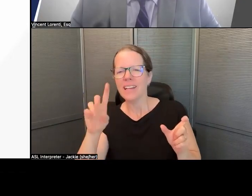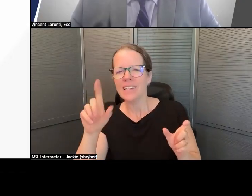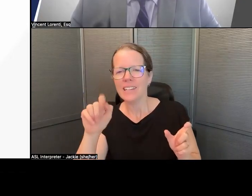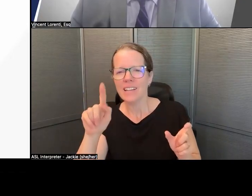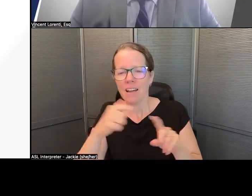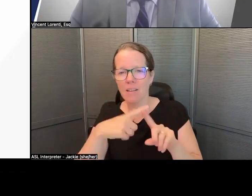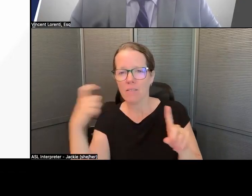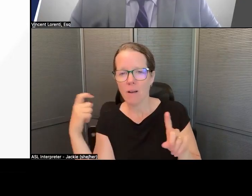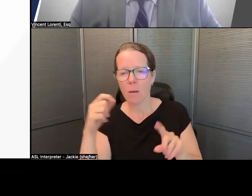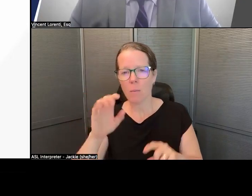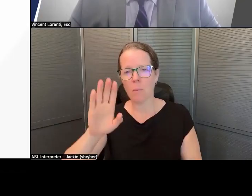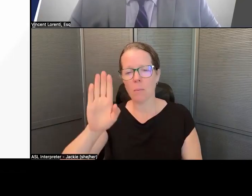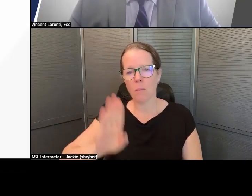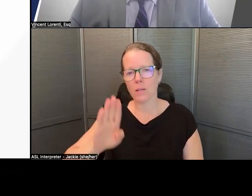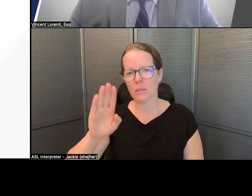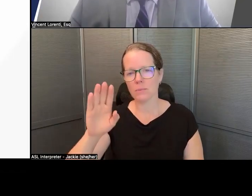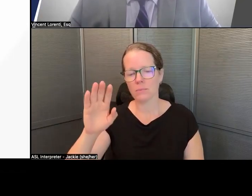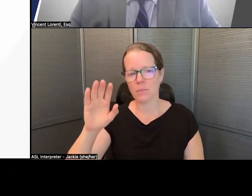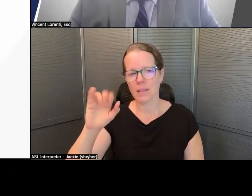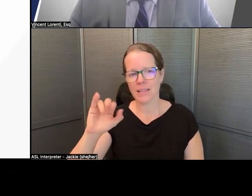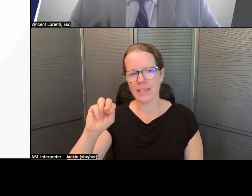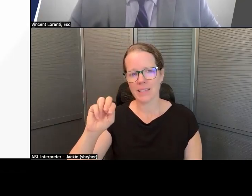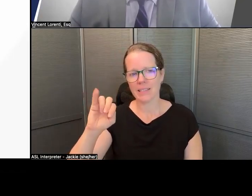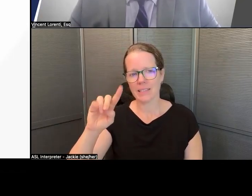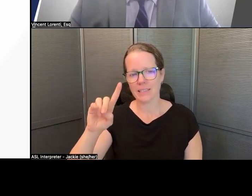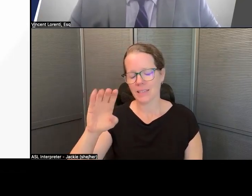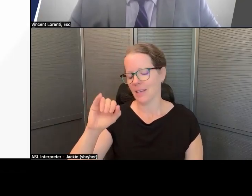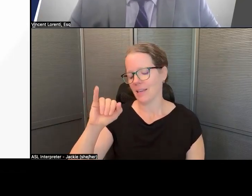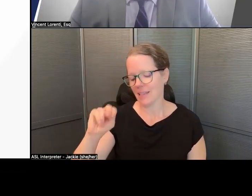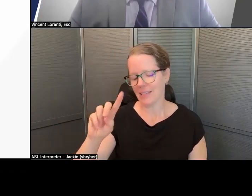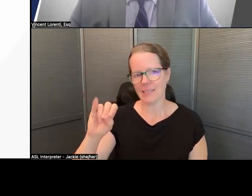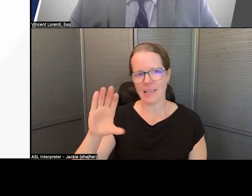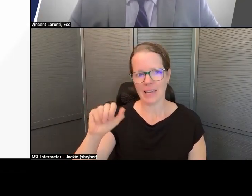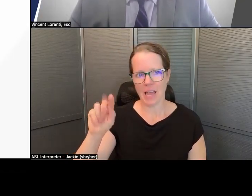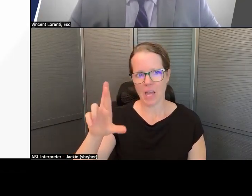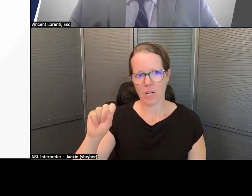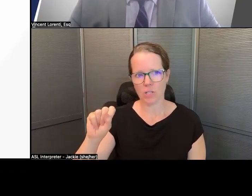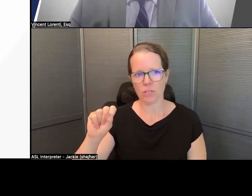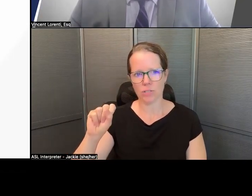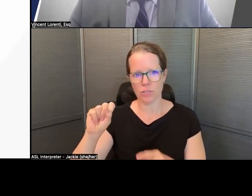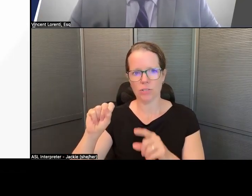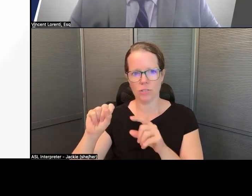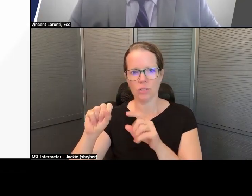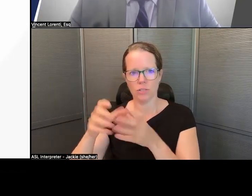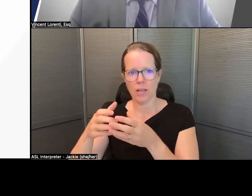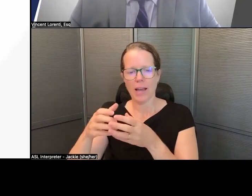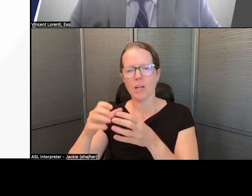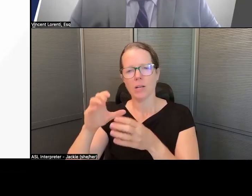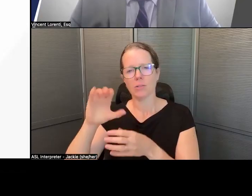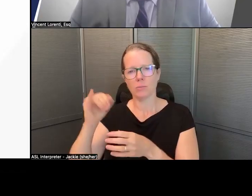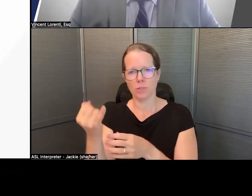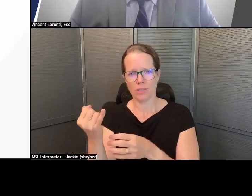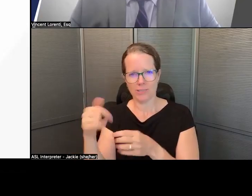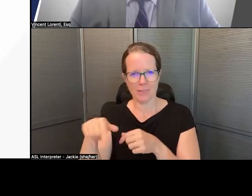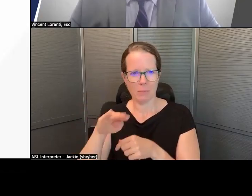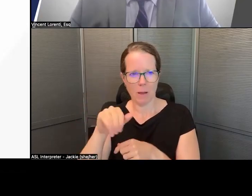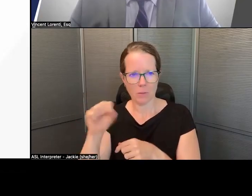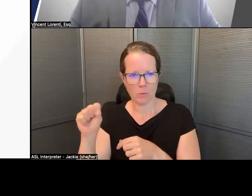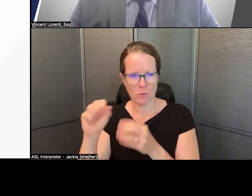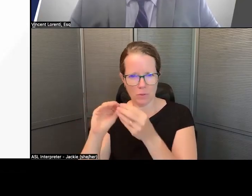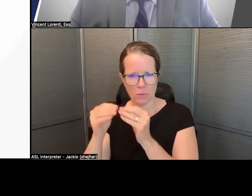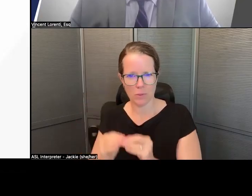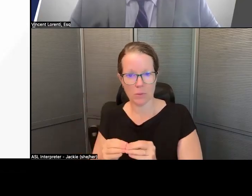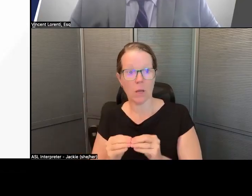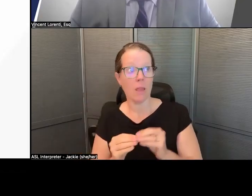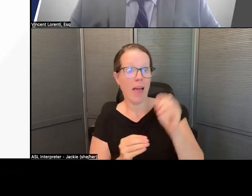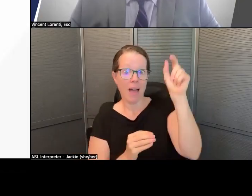Boston Indicators. But on the left, you see a table which shows NATO members and the United States as the